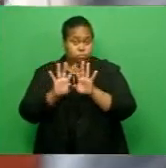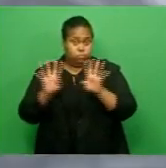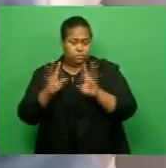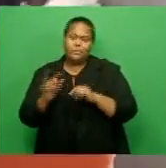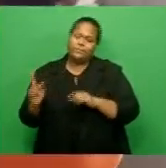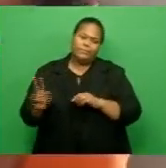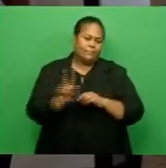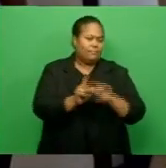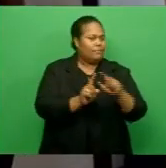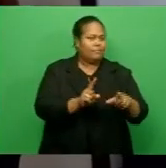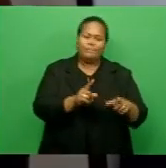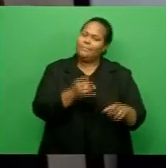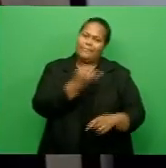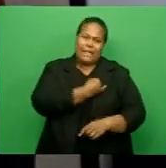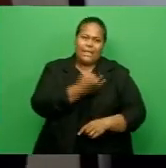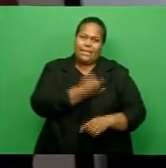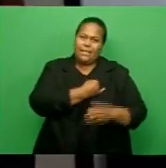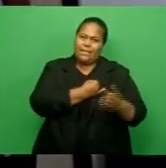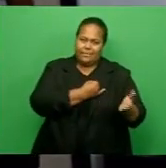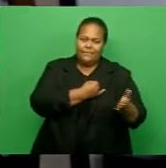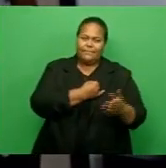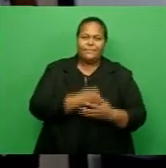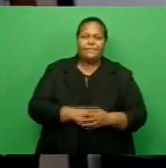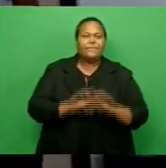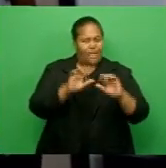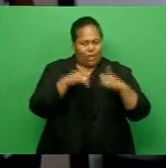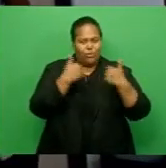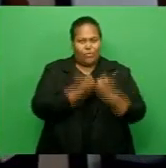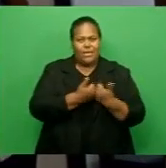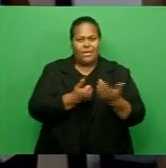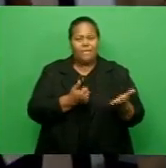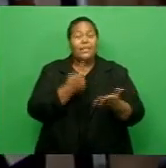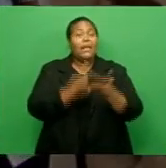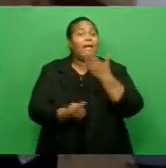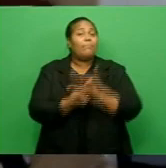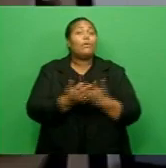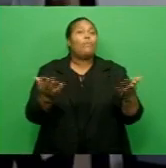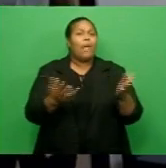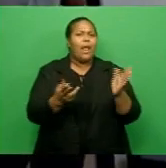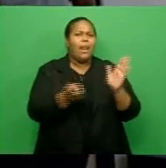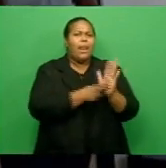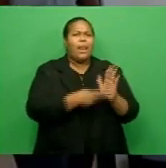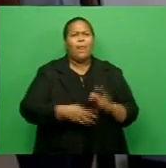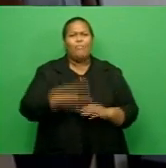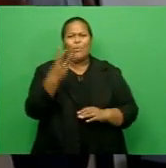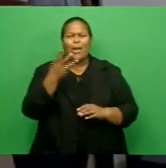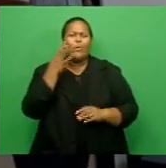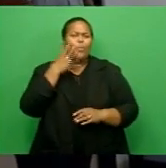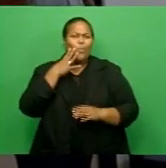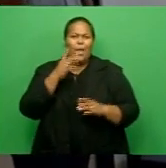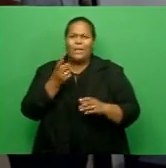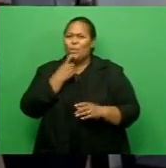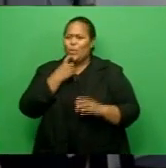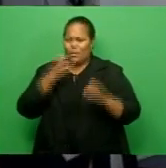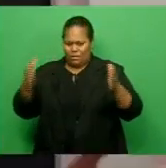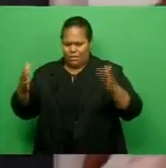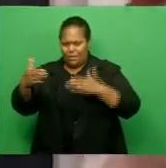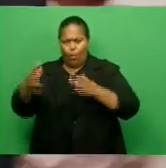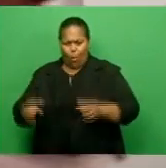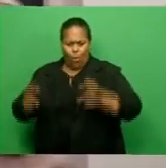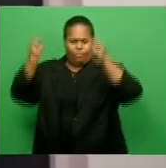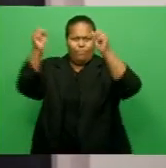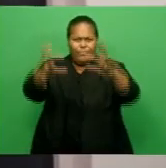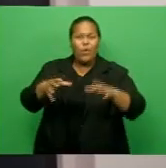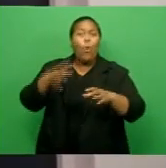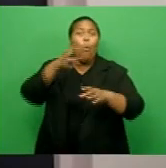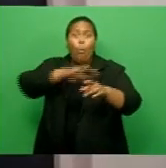their opinion and convicted Konawave. The incident happened in Nambour last year when Konawave threw a concrete block at his wife, which instead hit